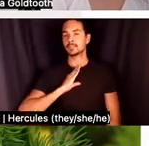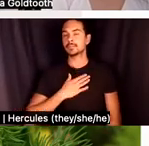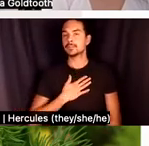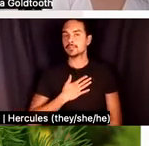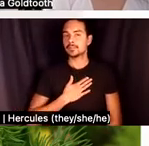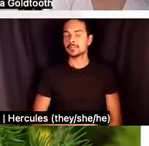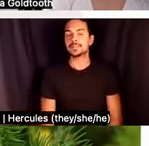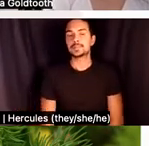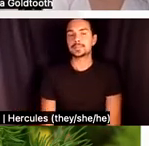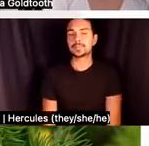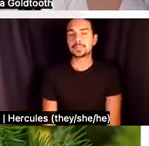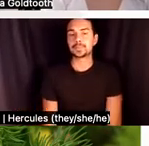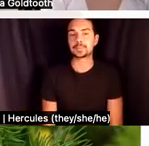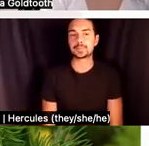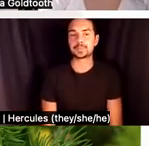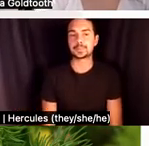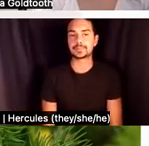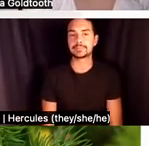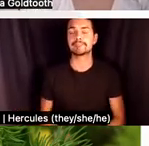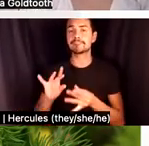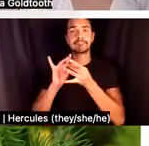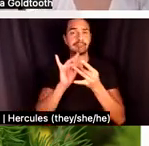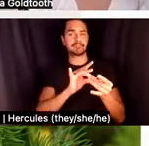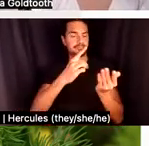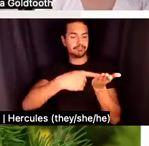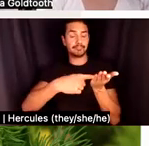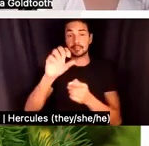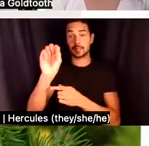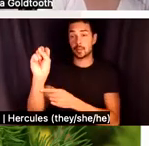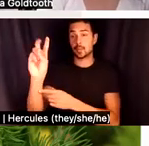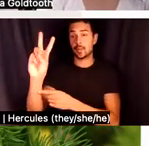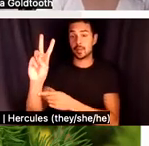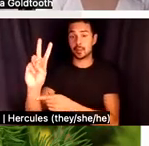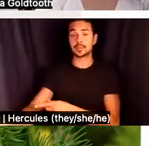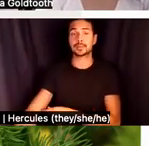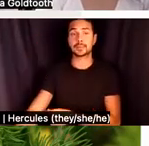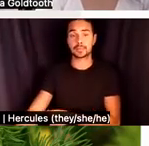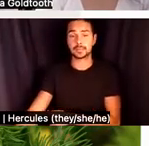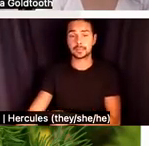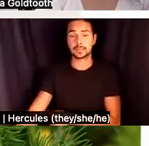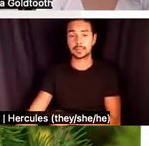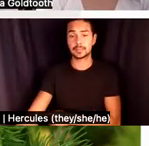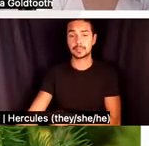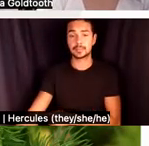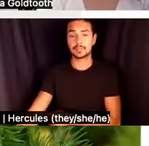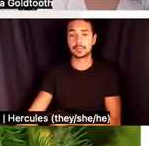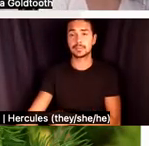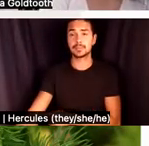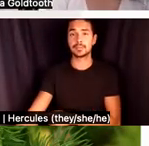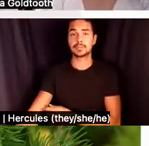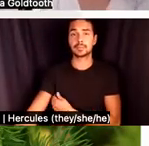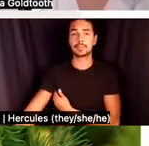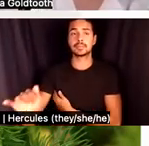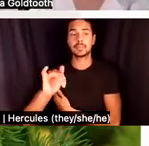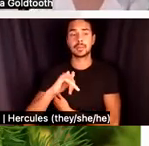When it comes to learning about sexual violence, I feel a lot of the things that Jolene said in a formal